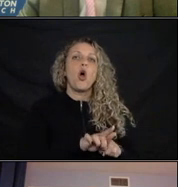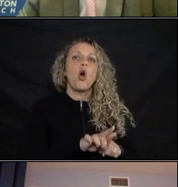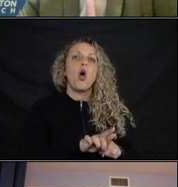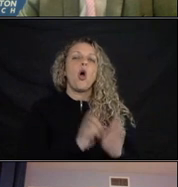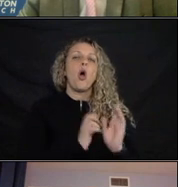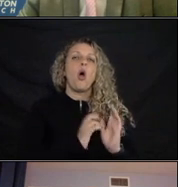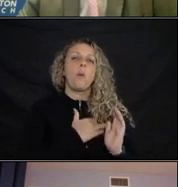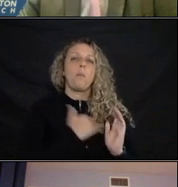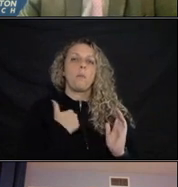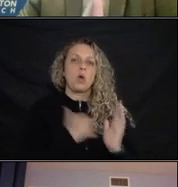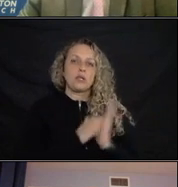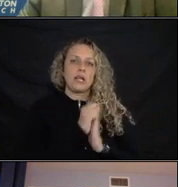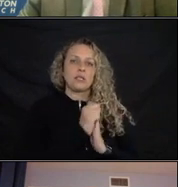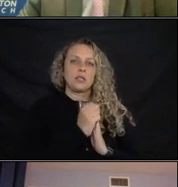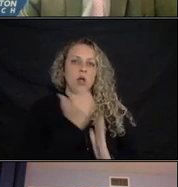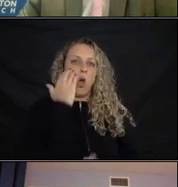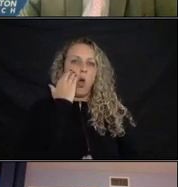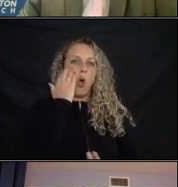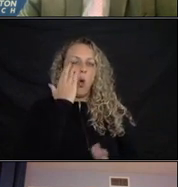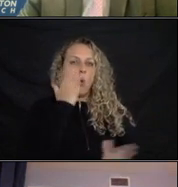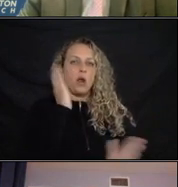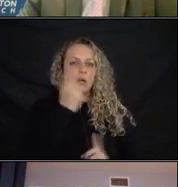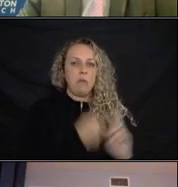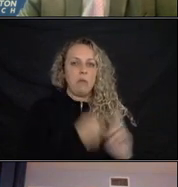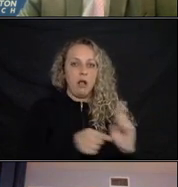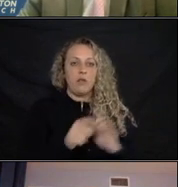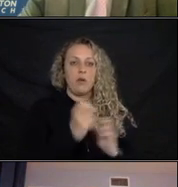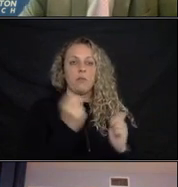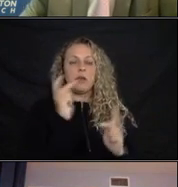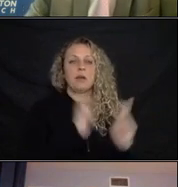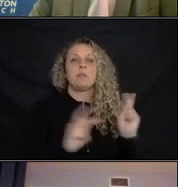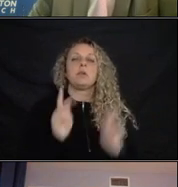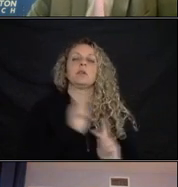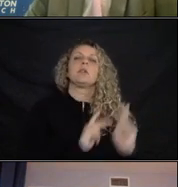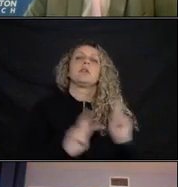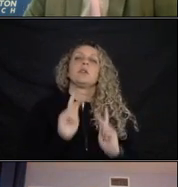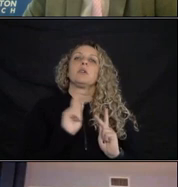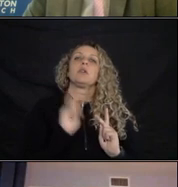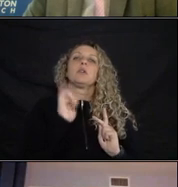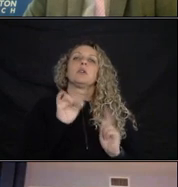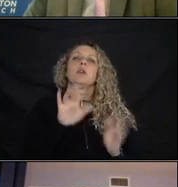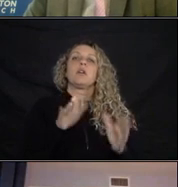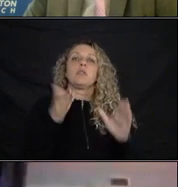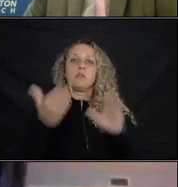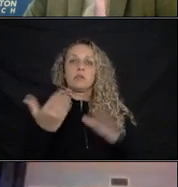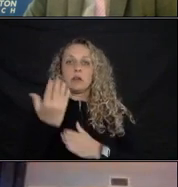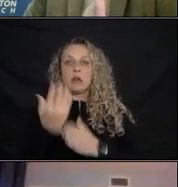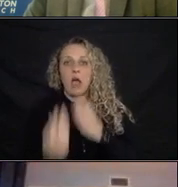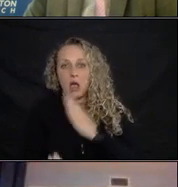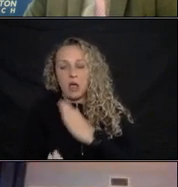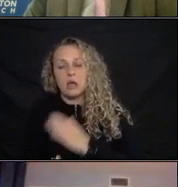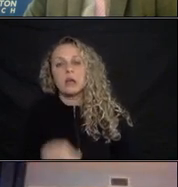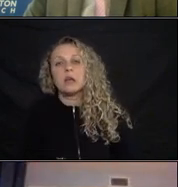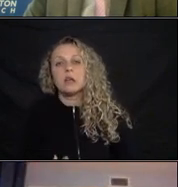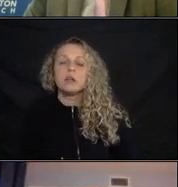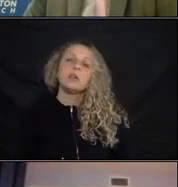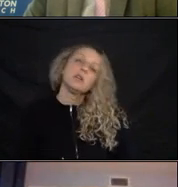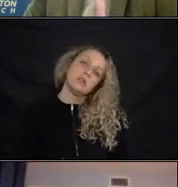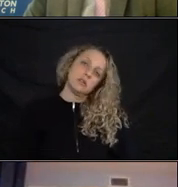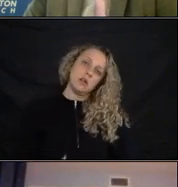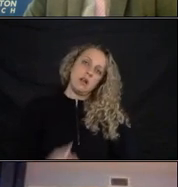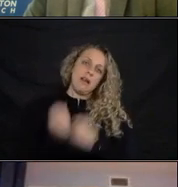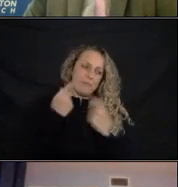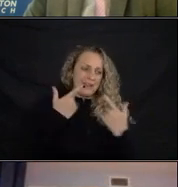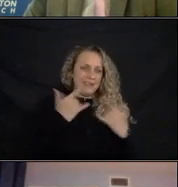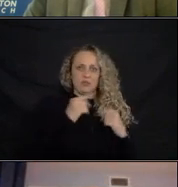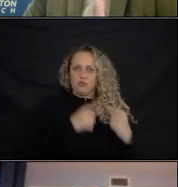Cancer Awareness Month. There are many people that have died, many are